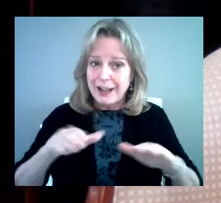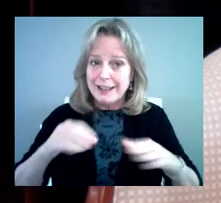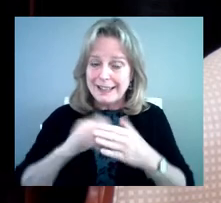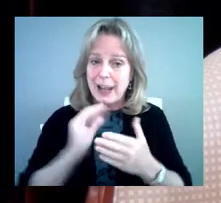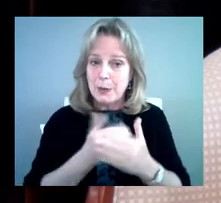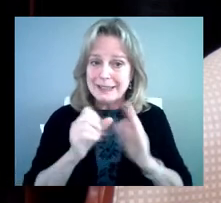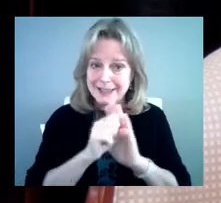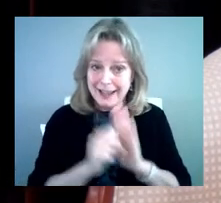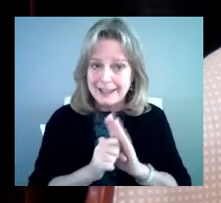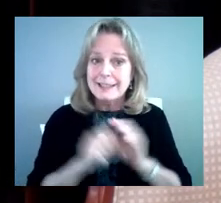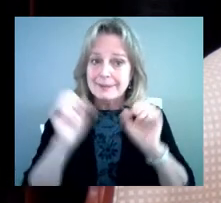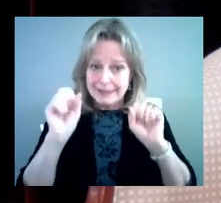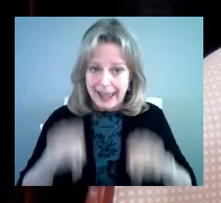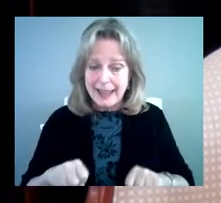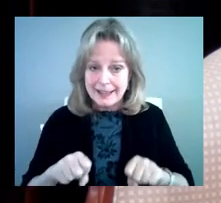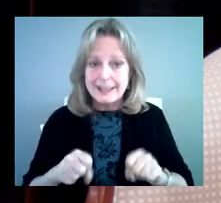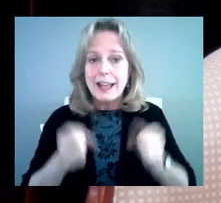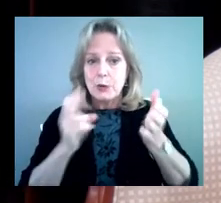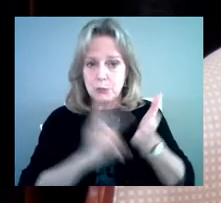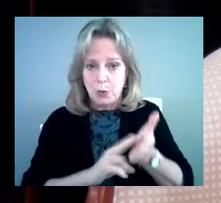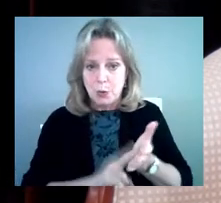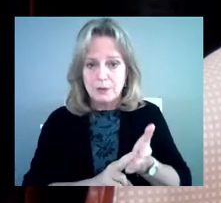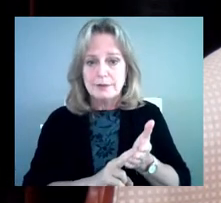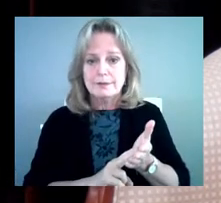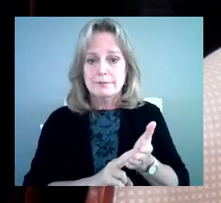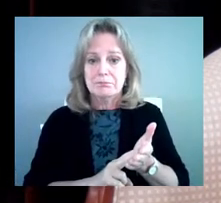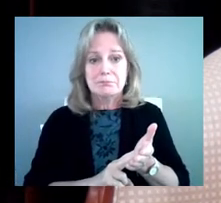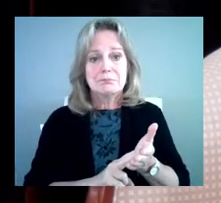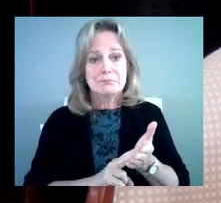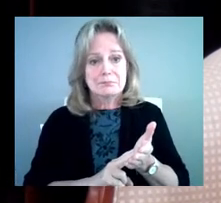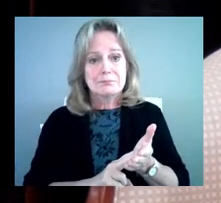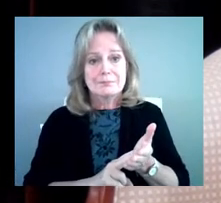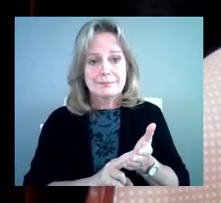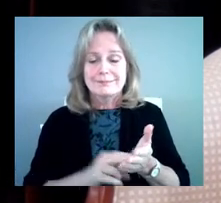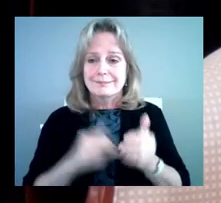every child in our state is eligible to enroll. So,